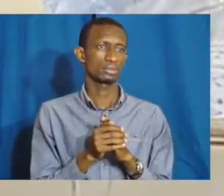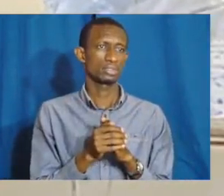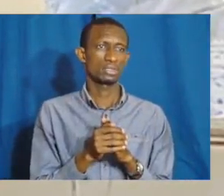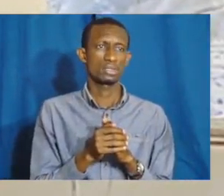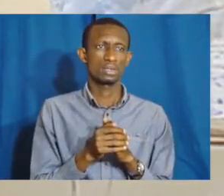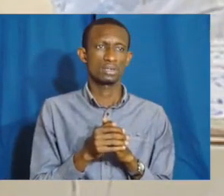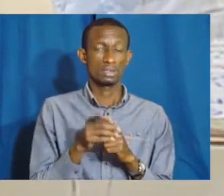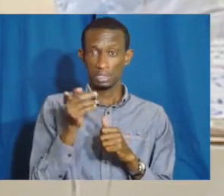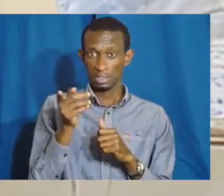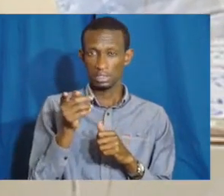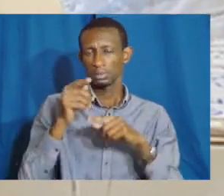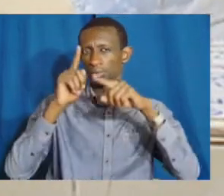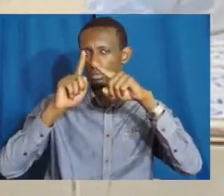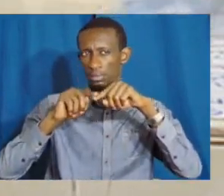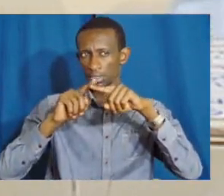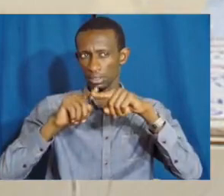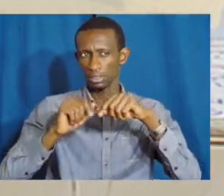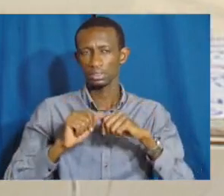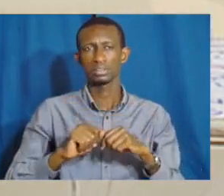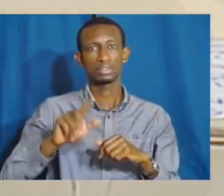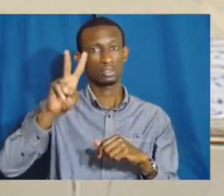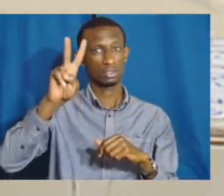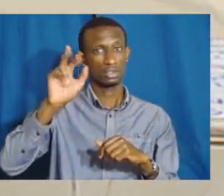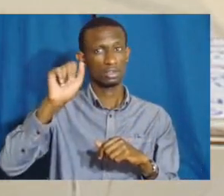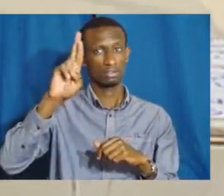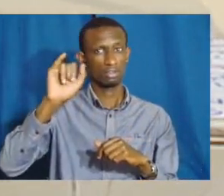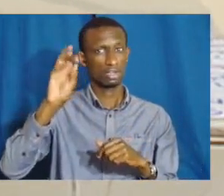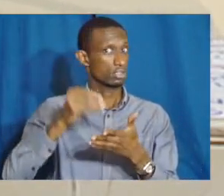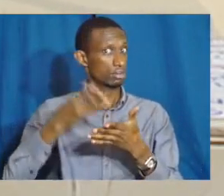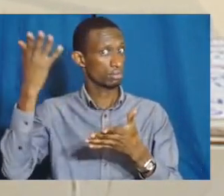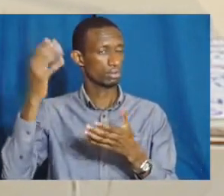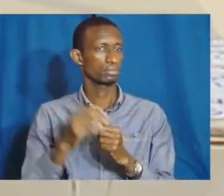variable. I want you to remember this. And this